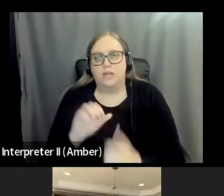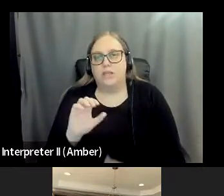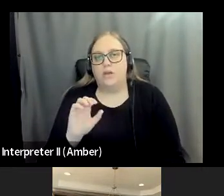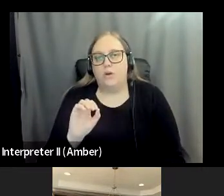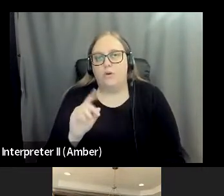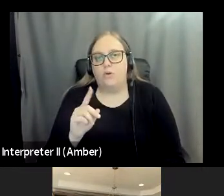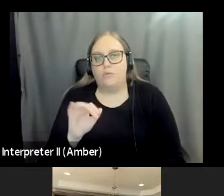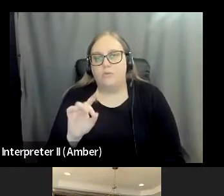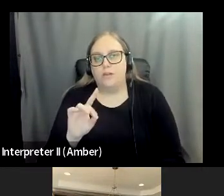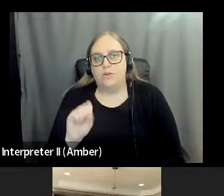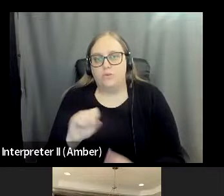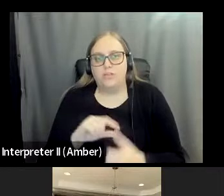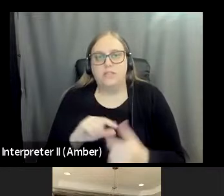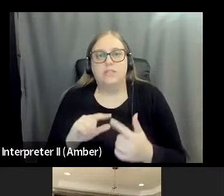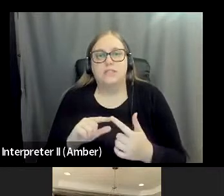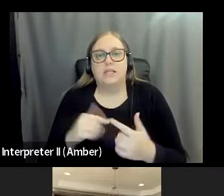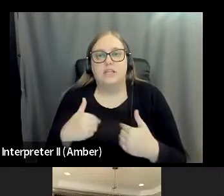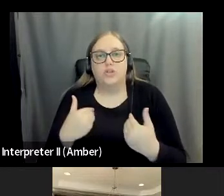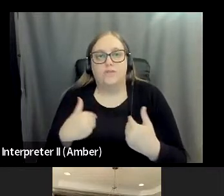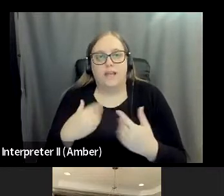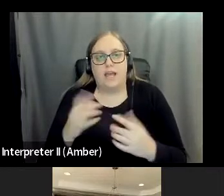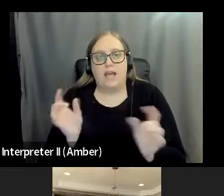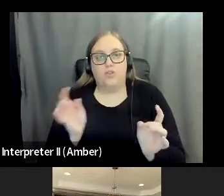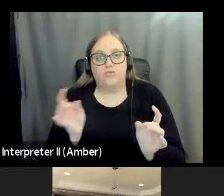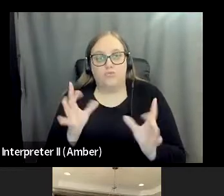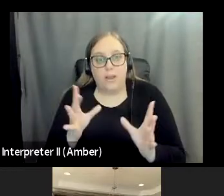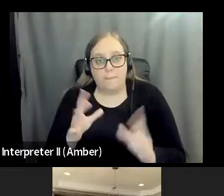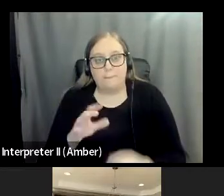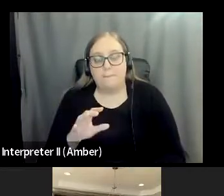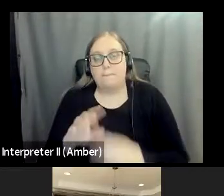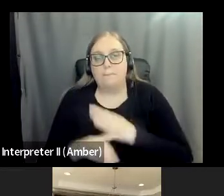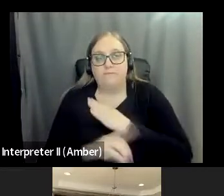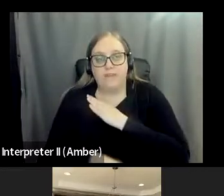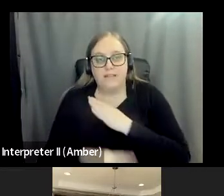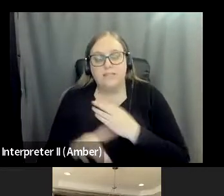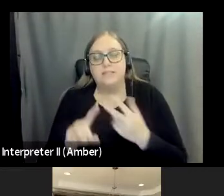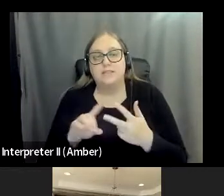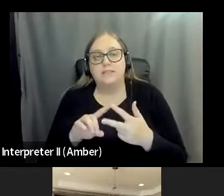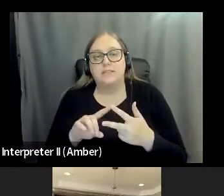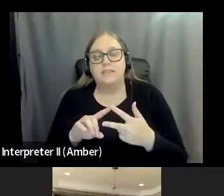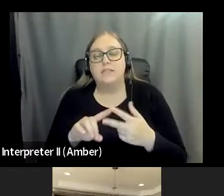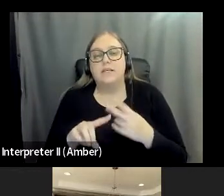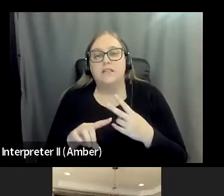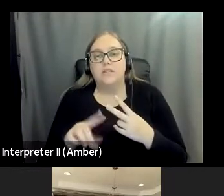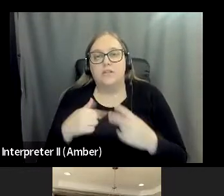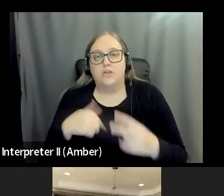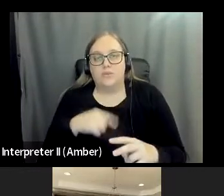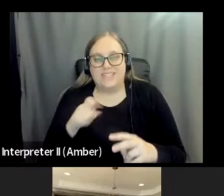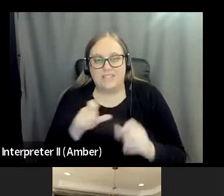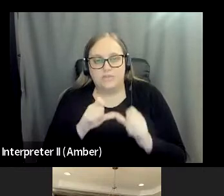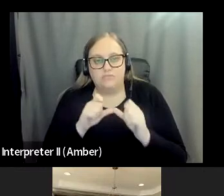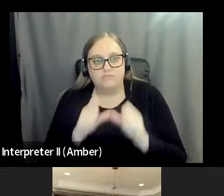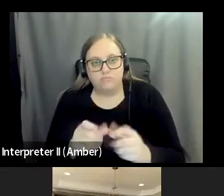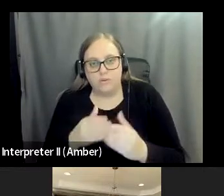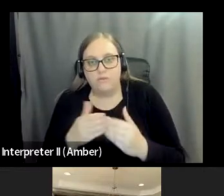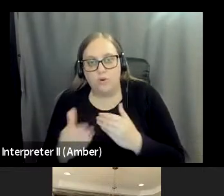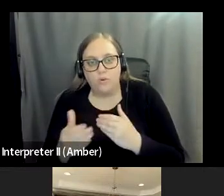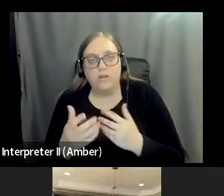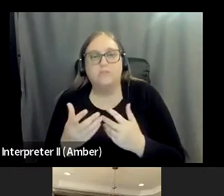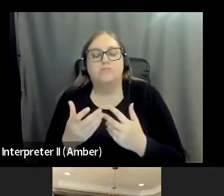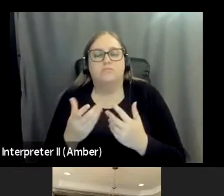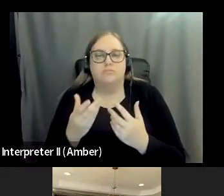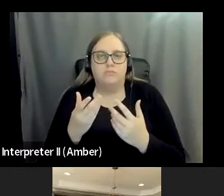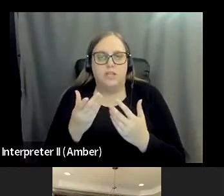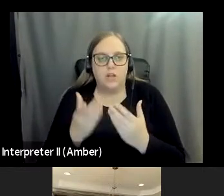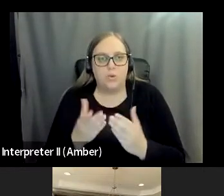opioids and with juvenile crime and violence, we have to move forward, I believe, in a way